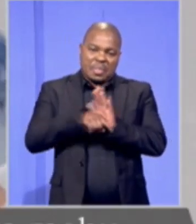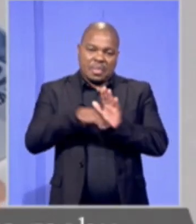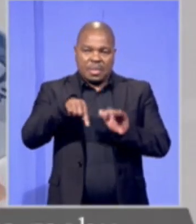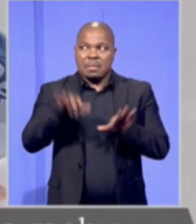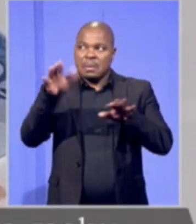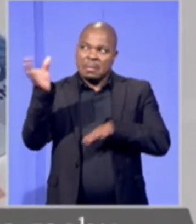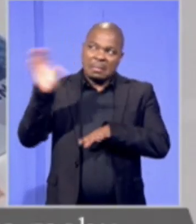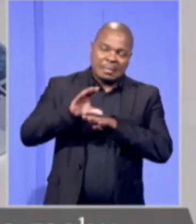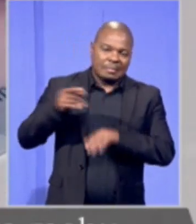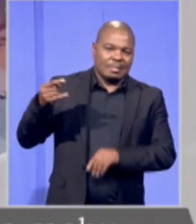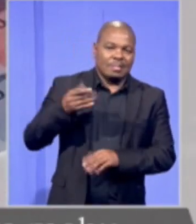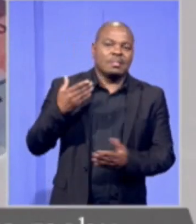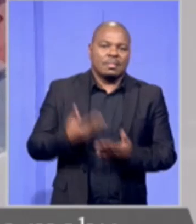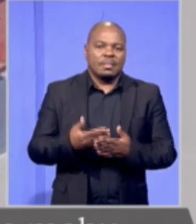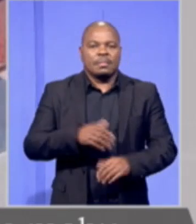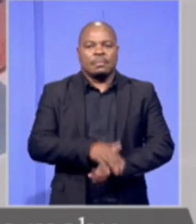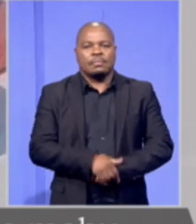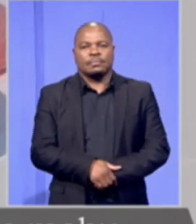batsetedi.